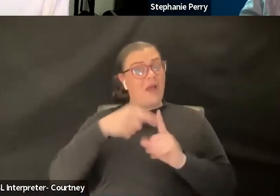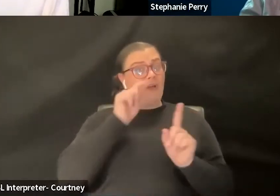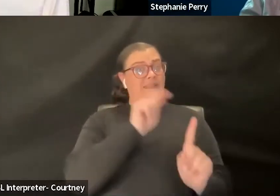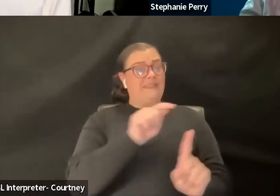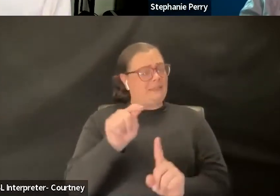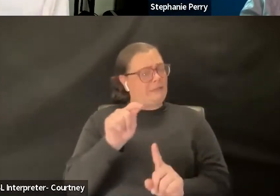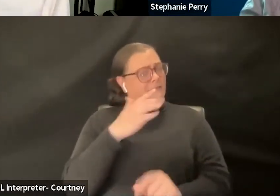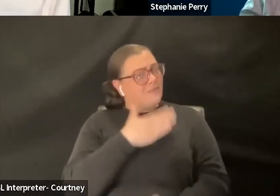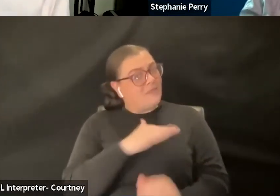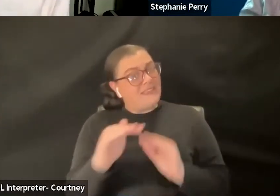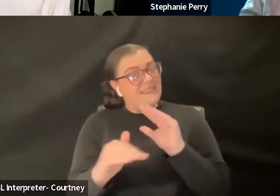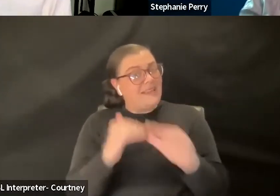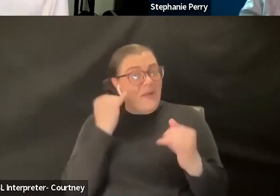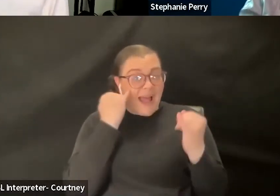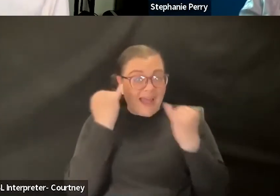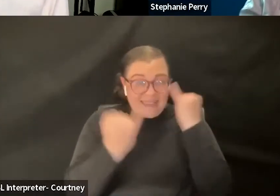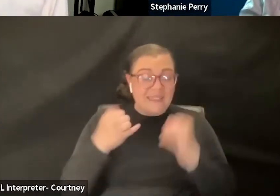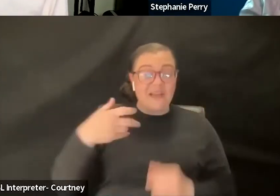at